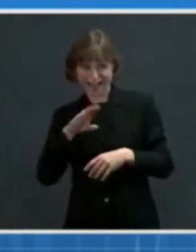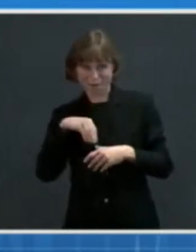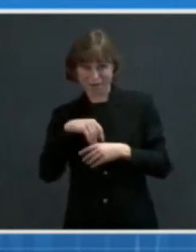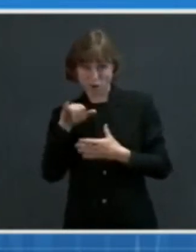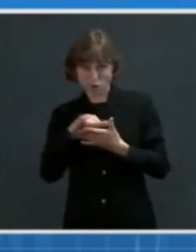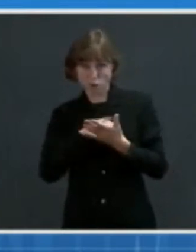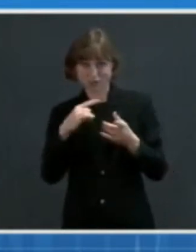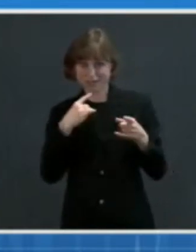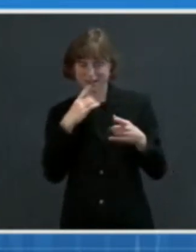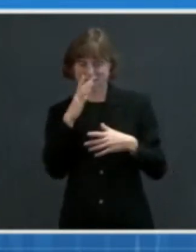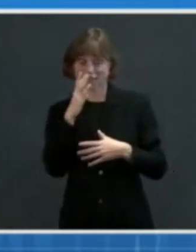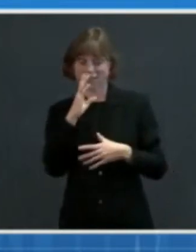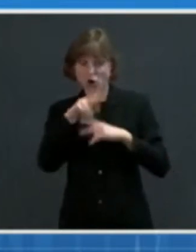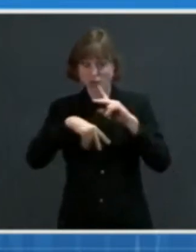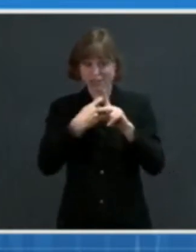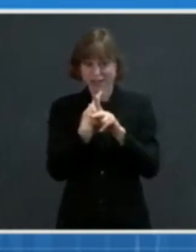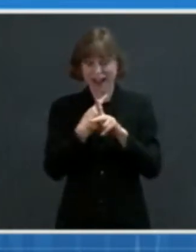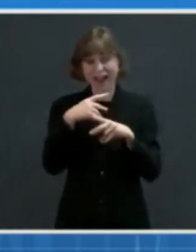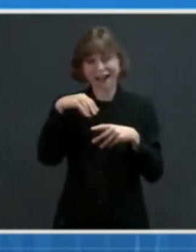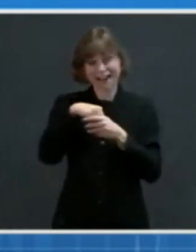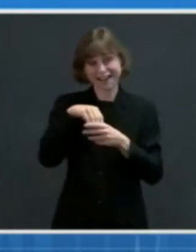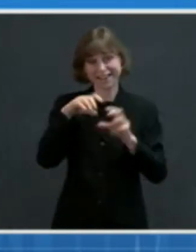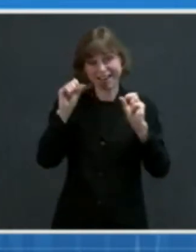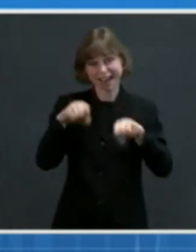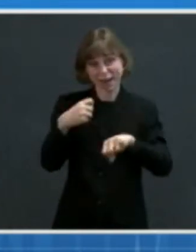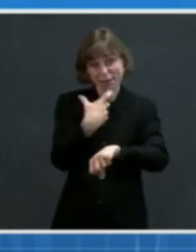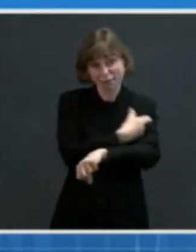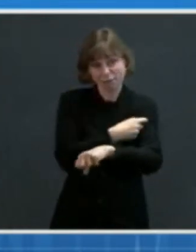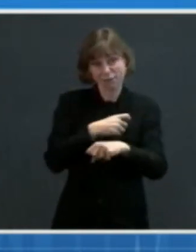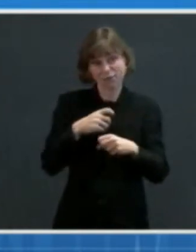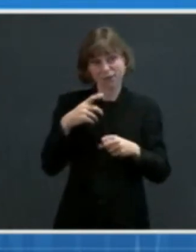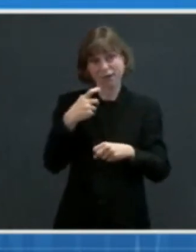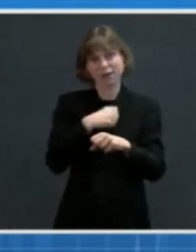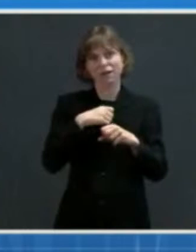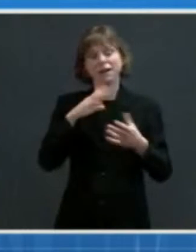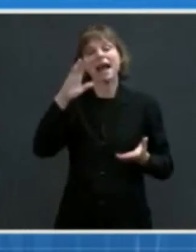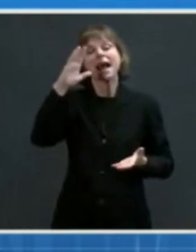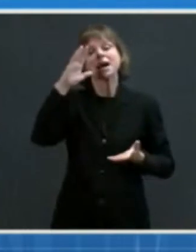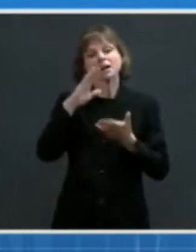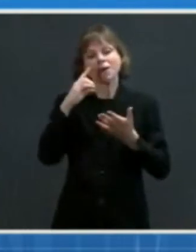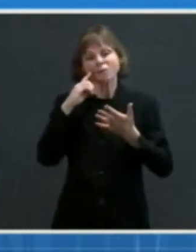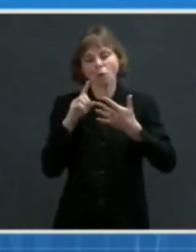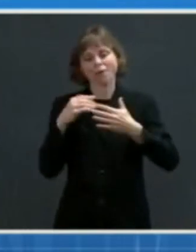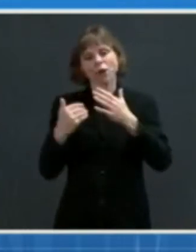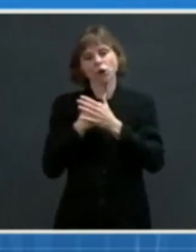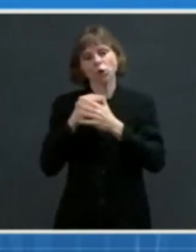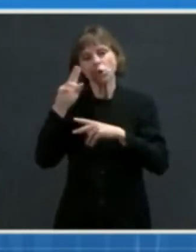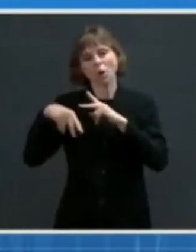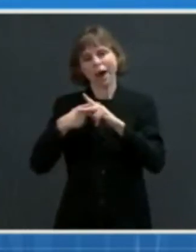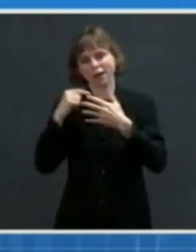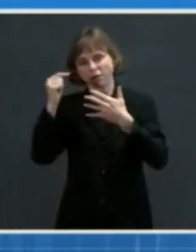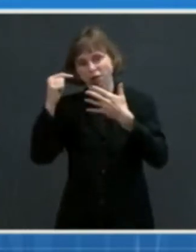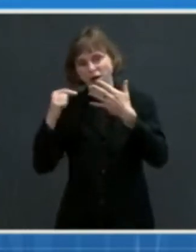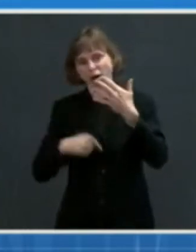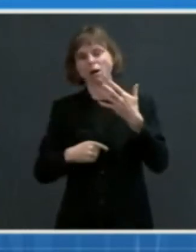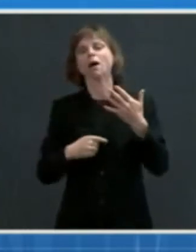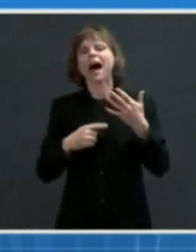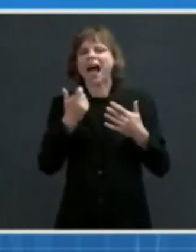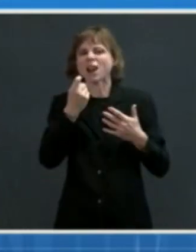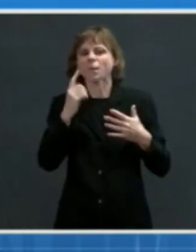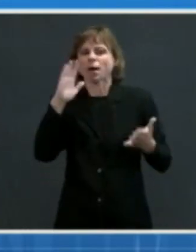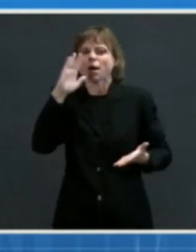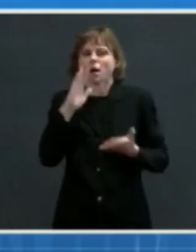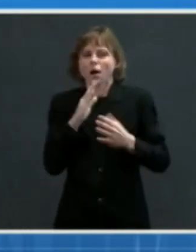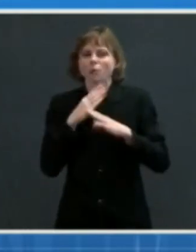of vaccine-induced antibodies to protect, but it is a modest diminution, which means that it is likely